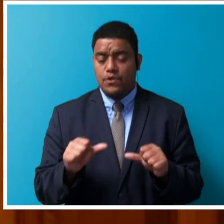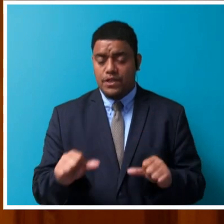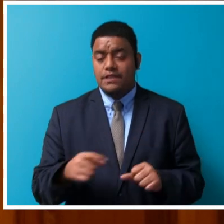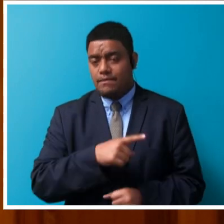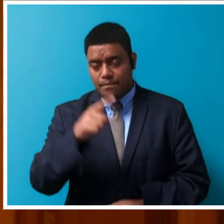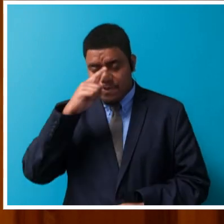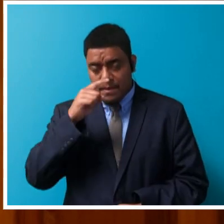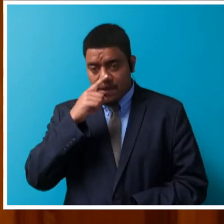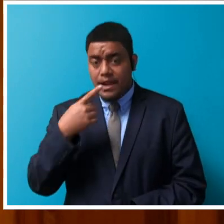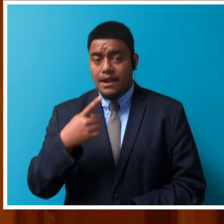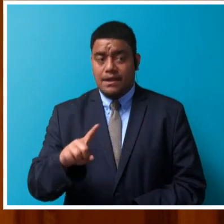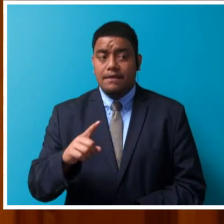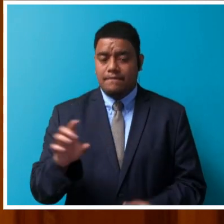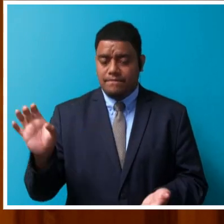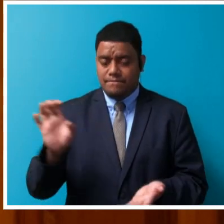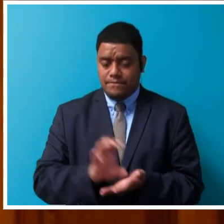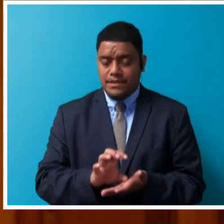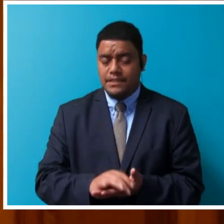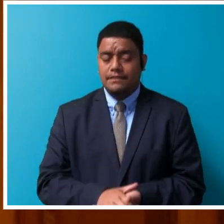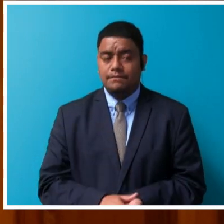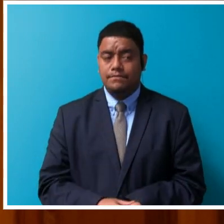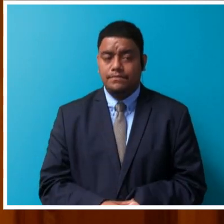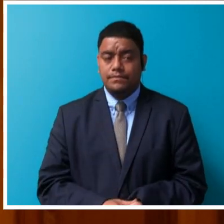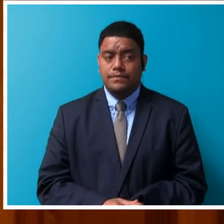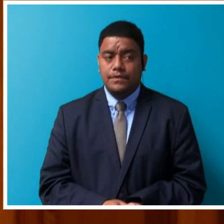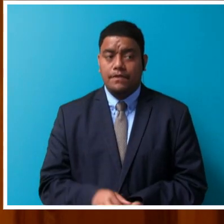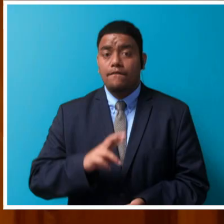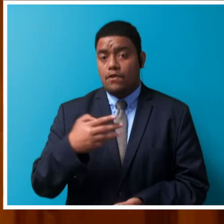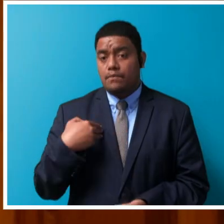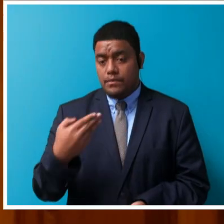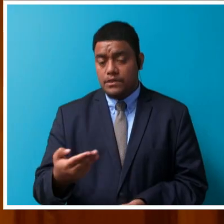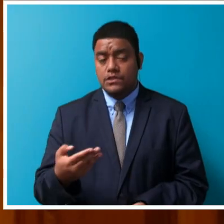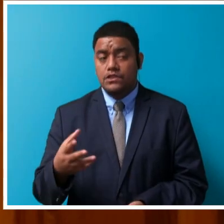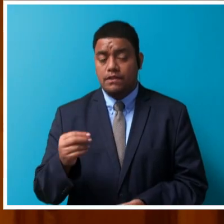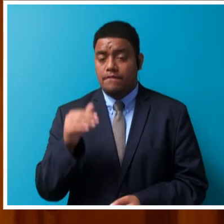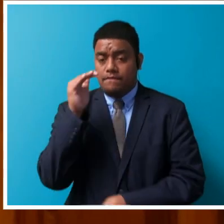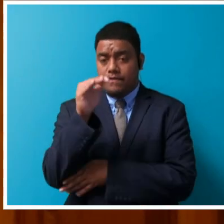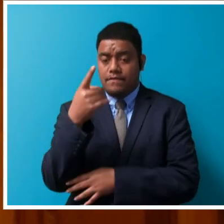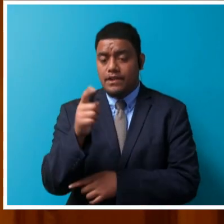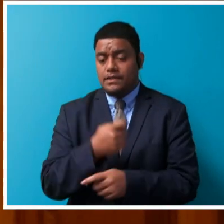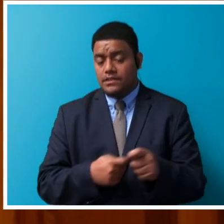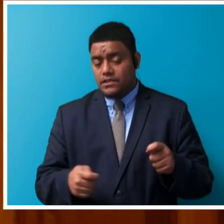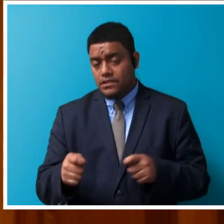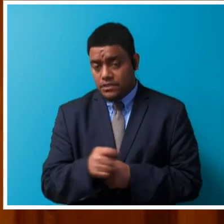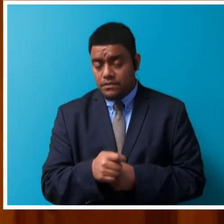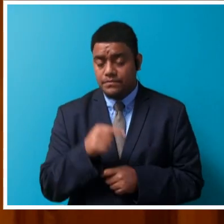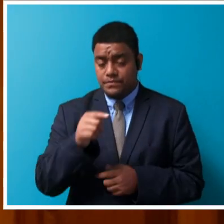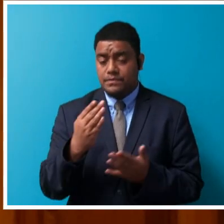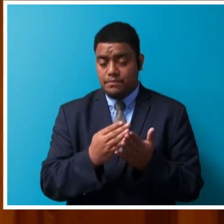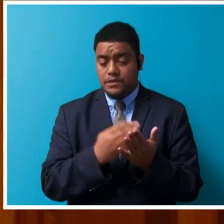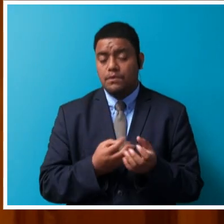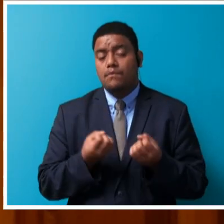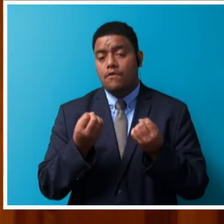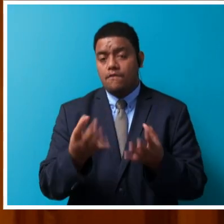vulnerable and funding key growth sectors. For the Ministry of Foreign Affairs and External Trade, this budget provides